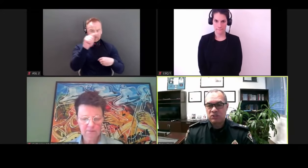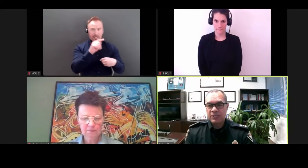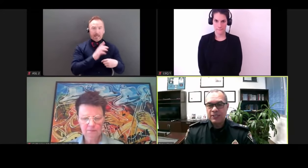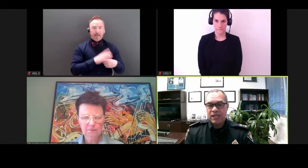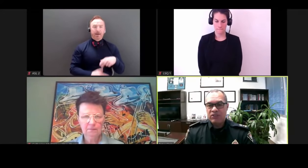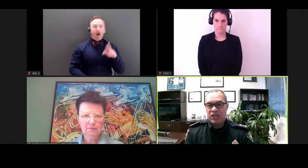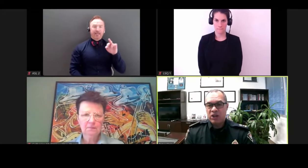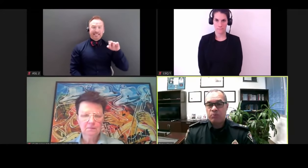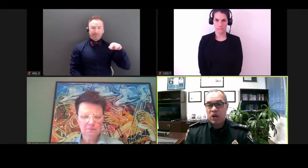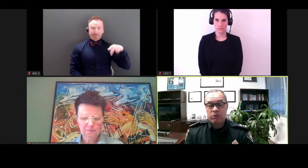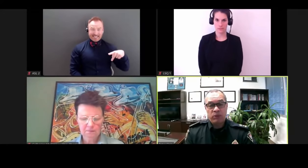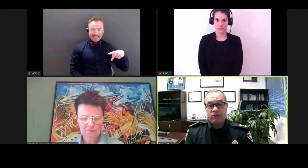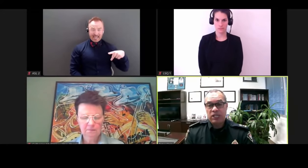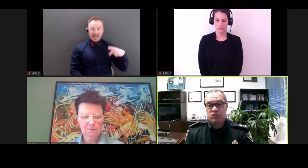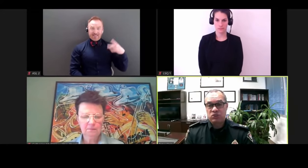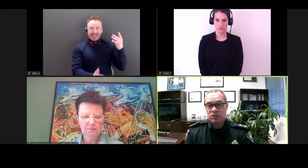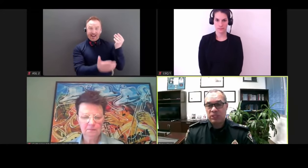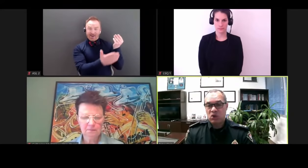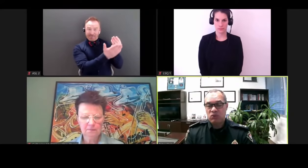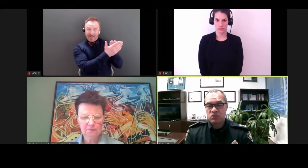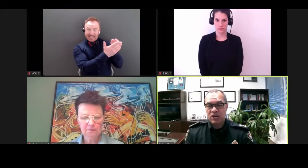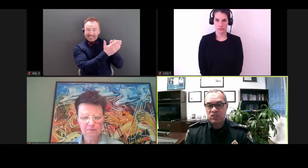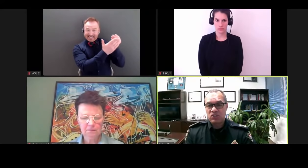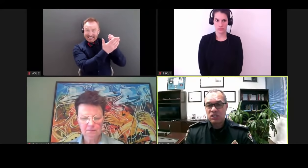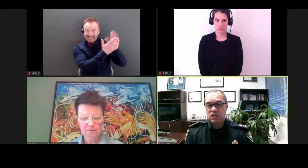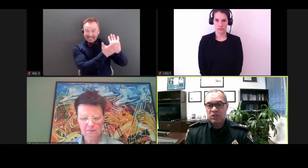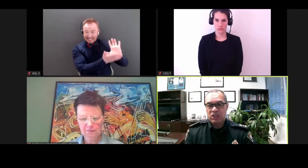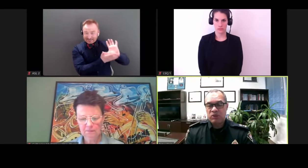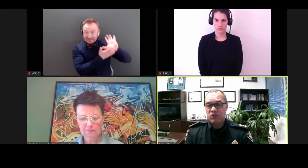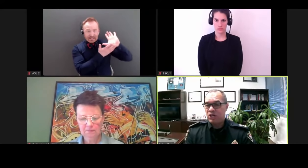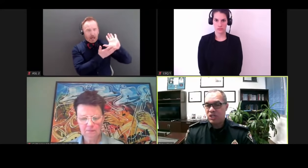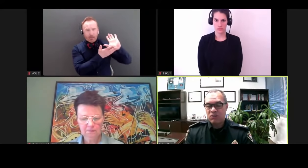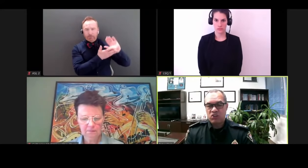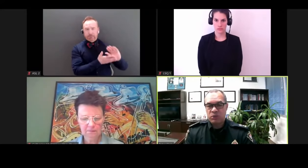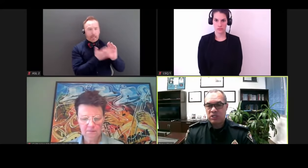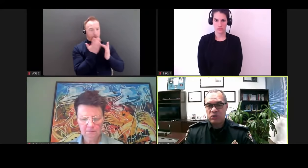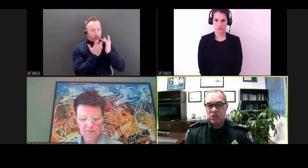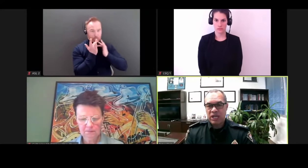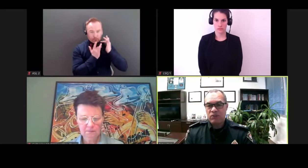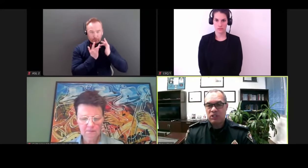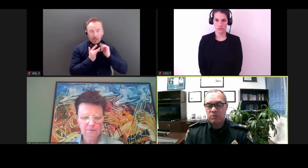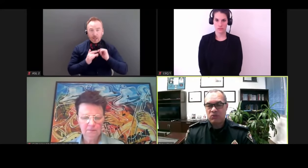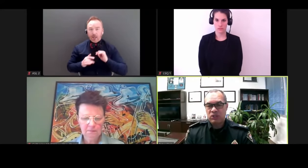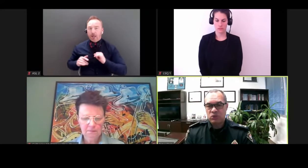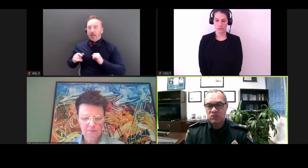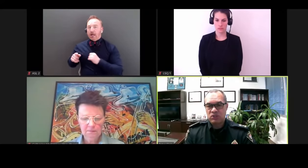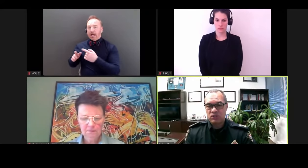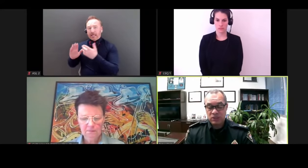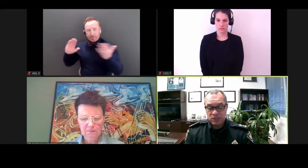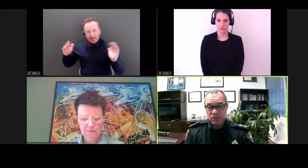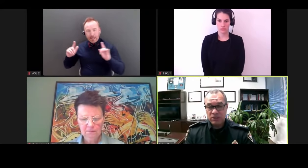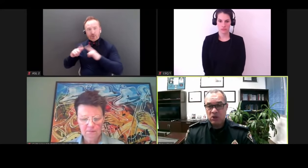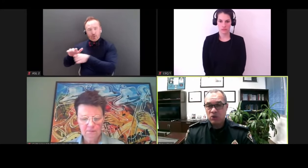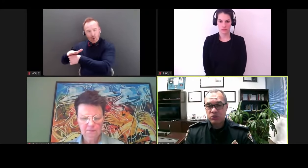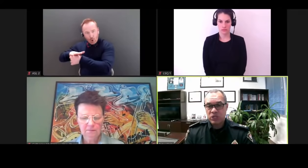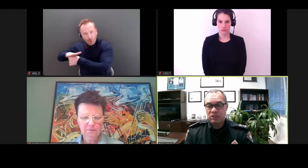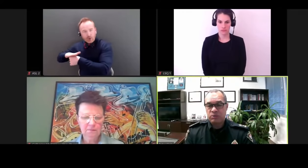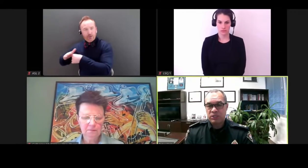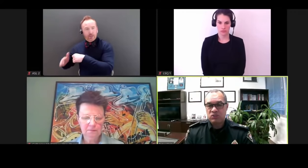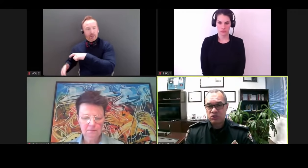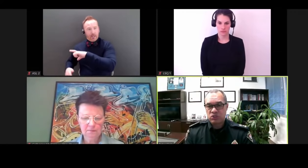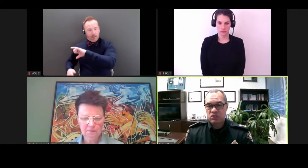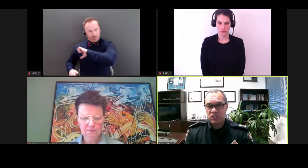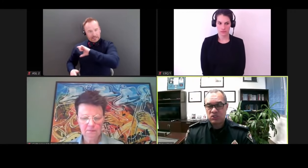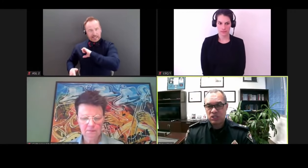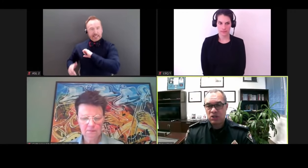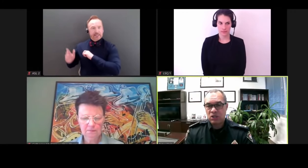Services, and they are probably extremely overstretched. They have been very generous, but they do not have unlimited resources. They are also not the police